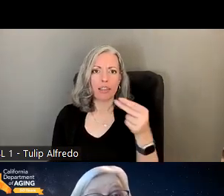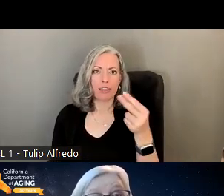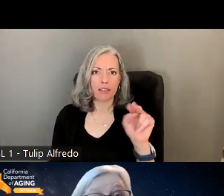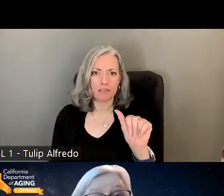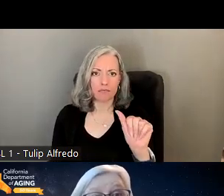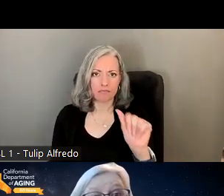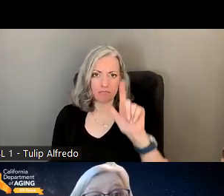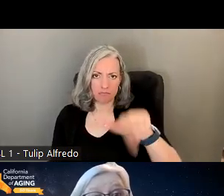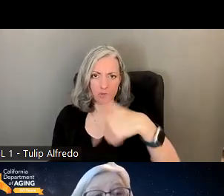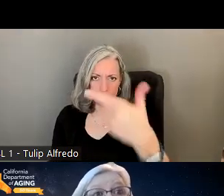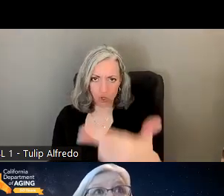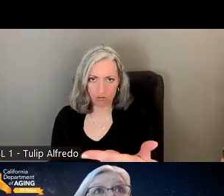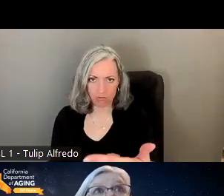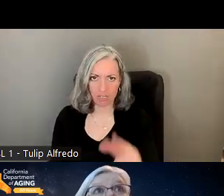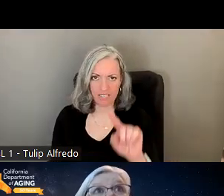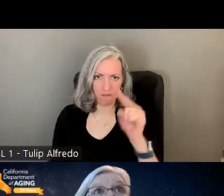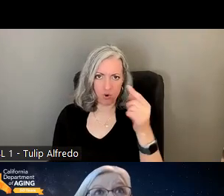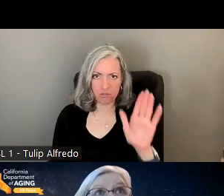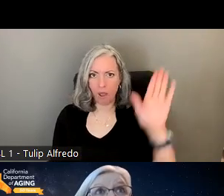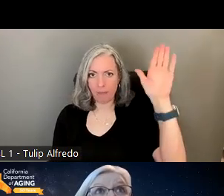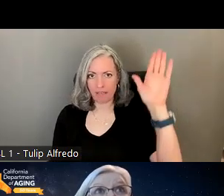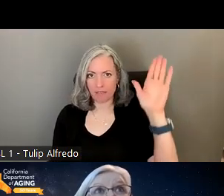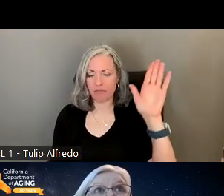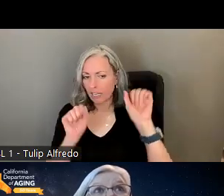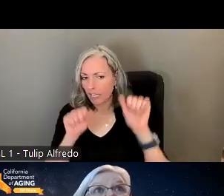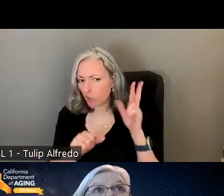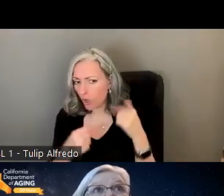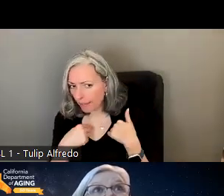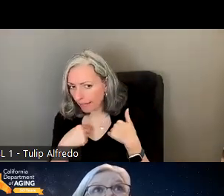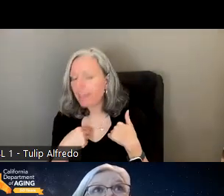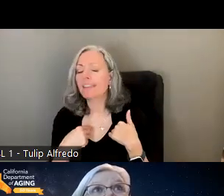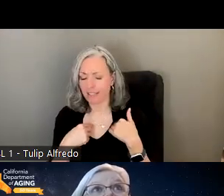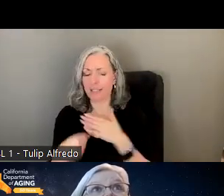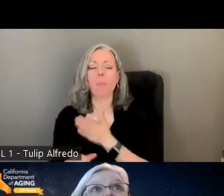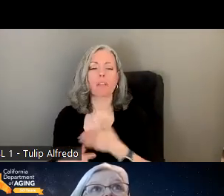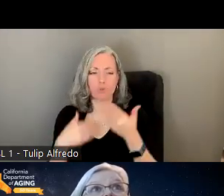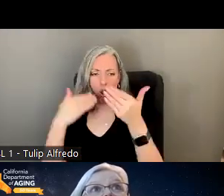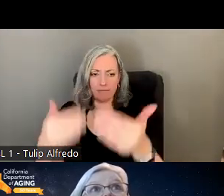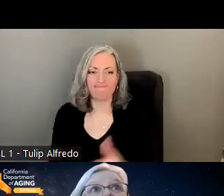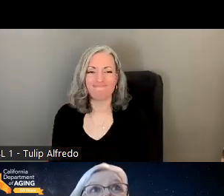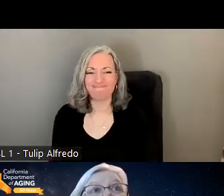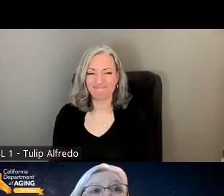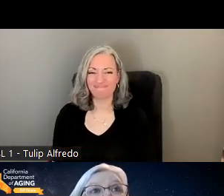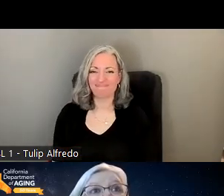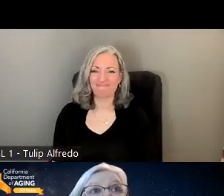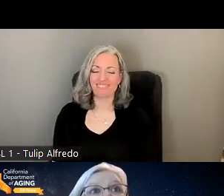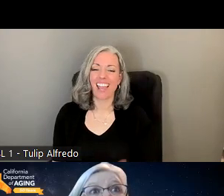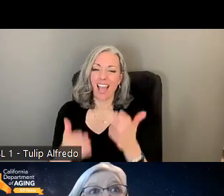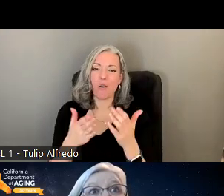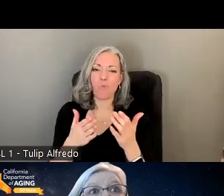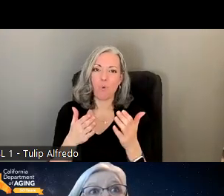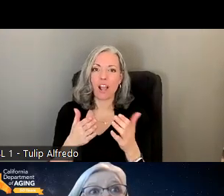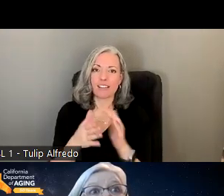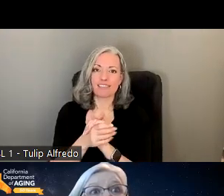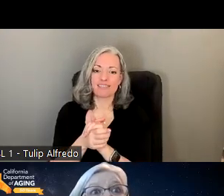it a try. Yes, can you hear me? Yes, can. Please go ahead. Great. Thank you. Well, I wanted to share, so I attended